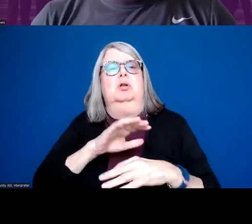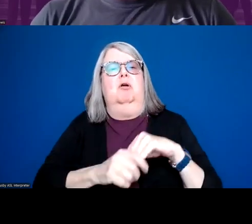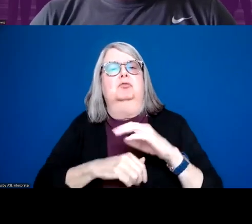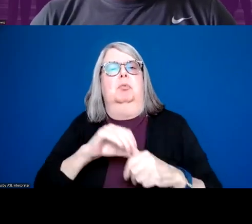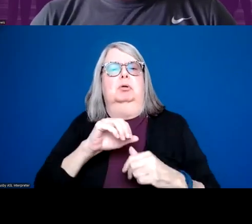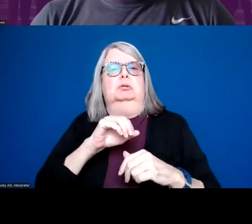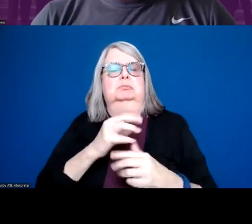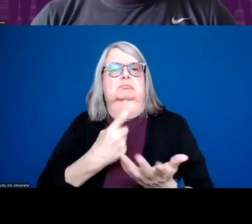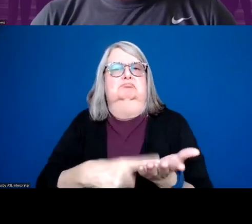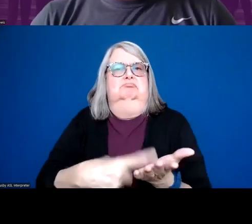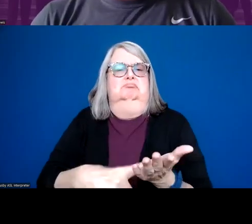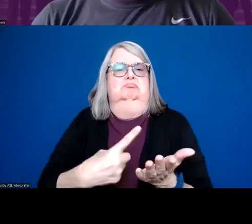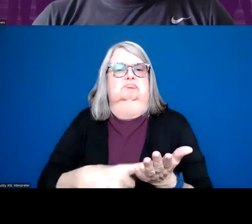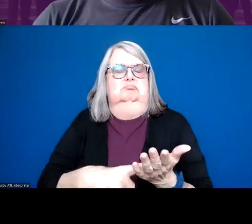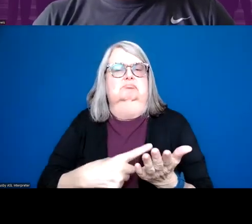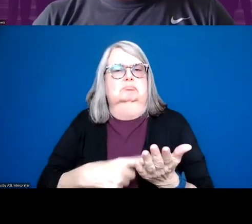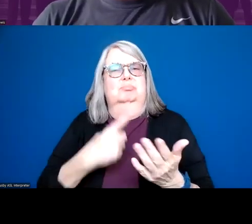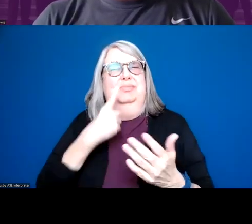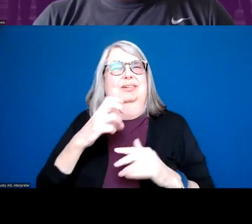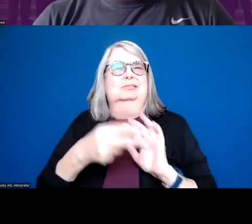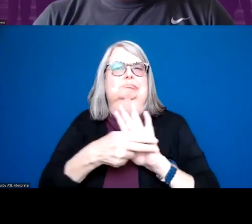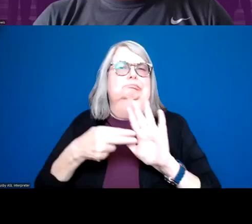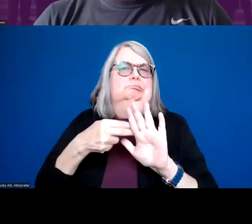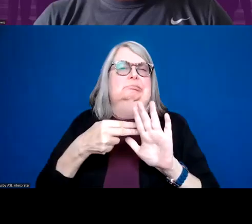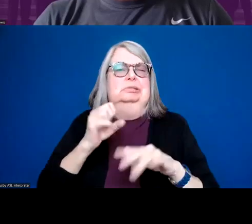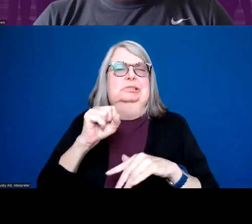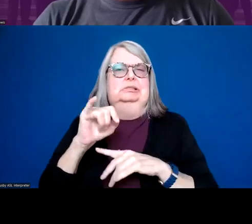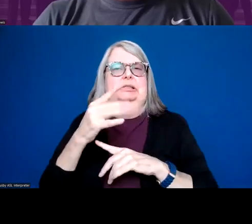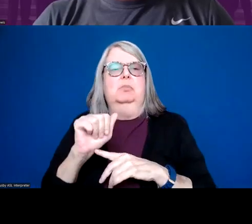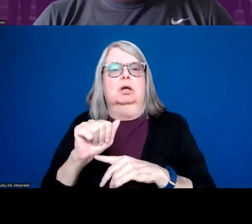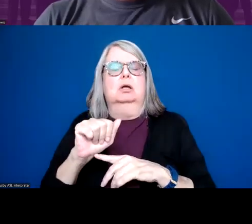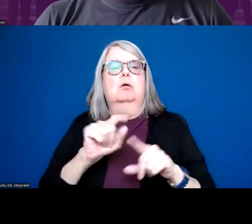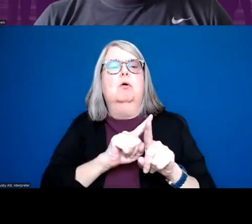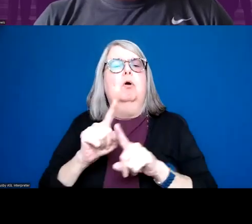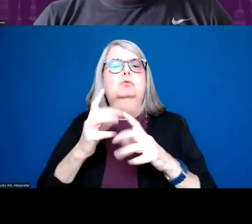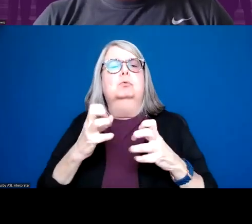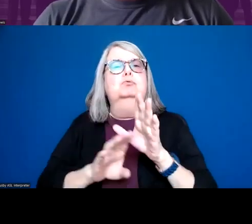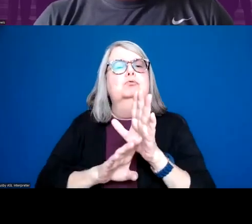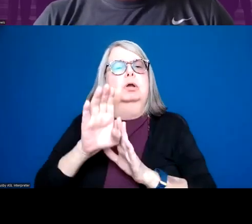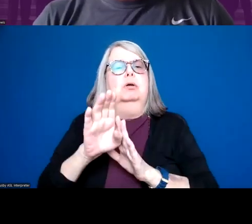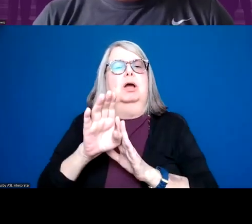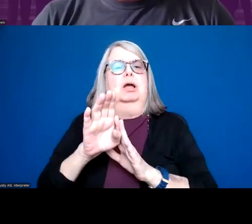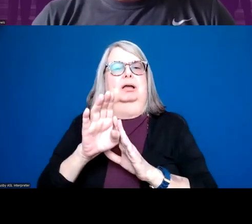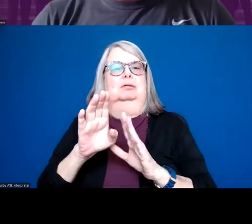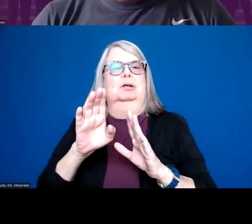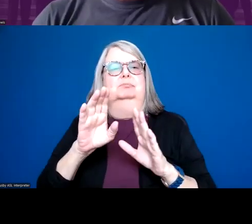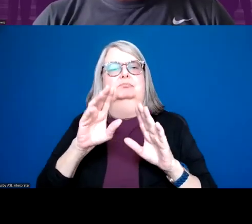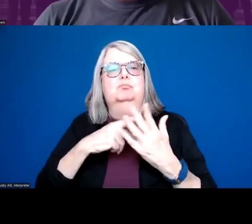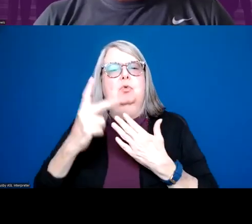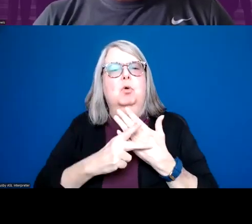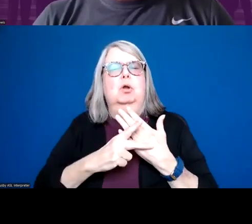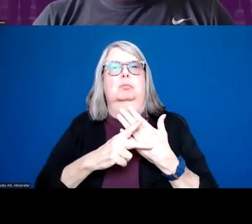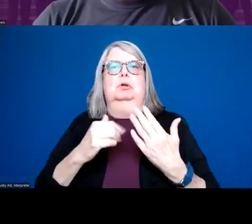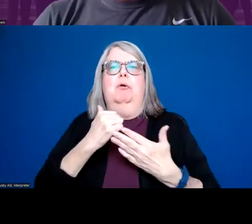it. And lastly, we wanted to create an educational program that helped the audience to learn how to connect someone